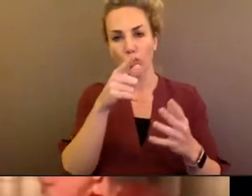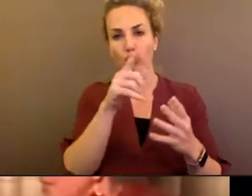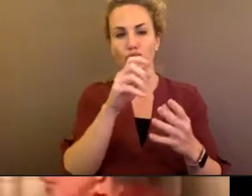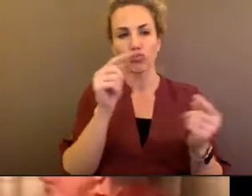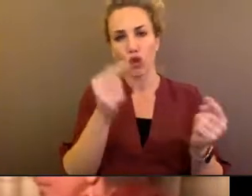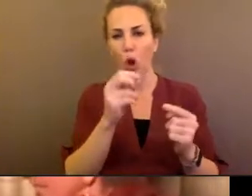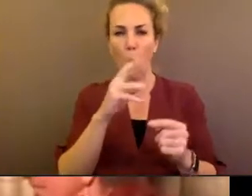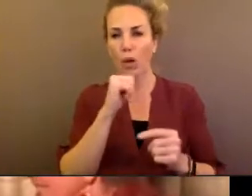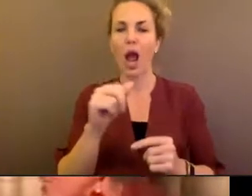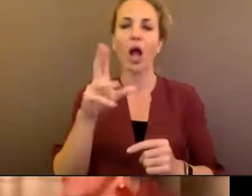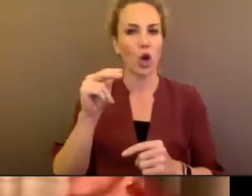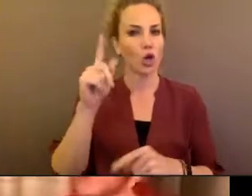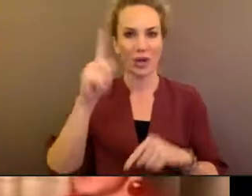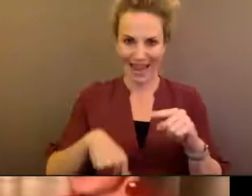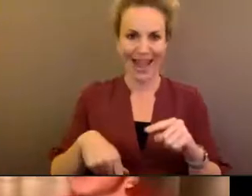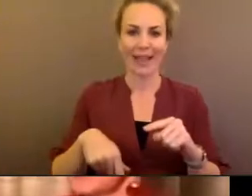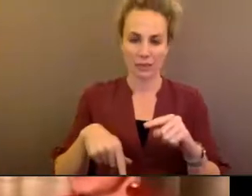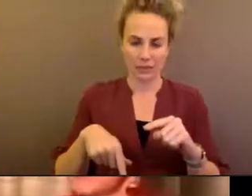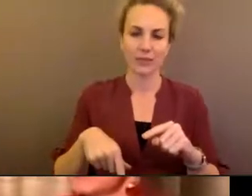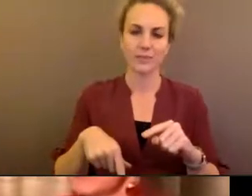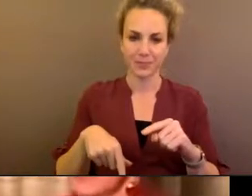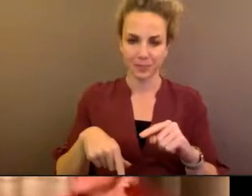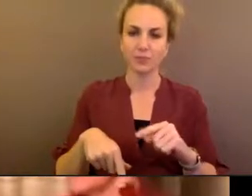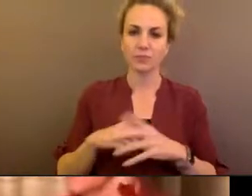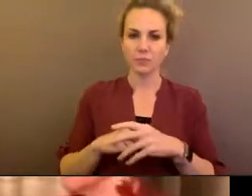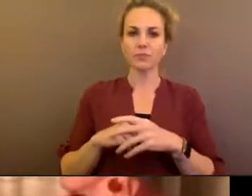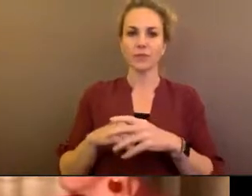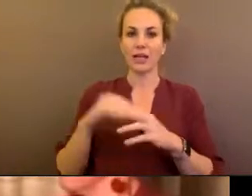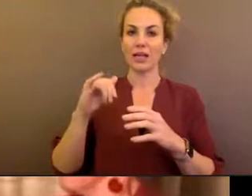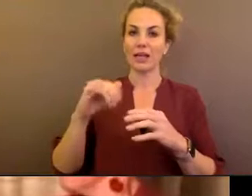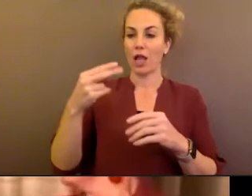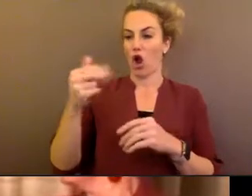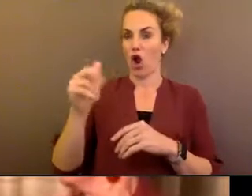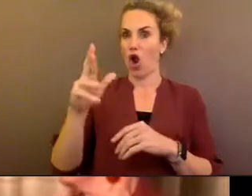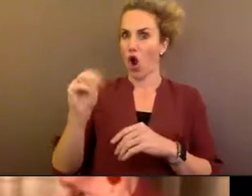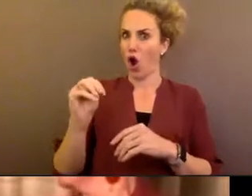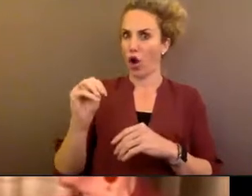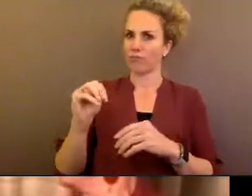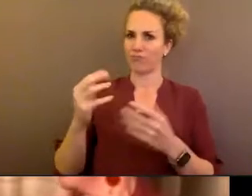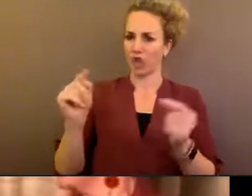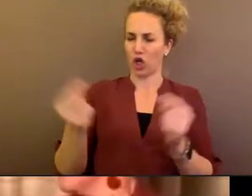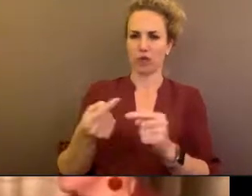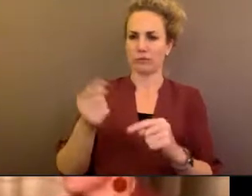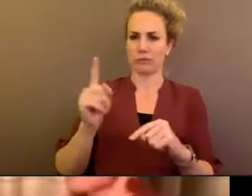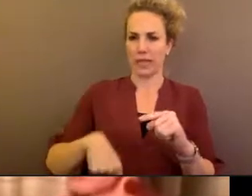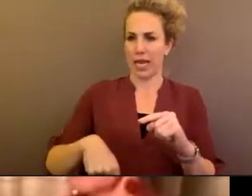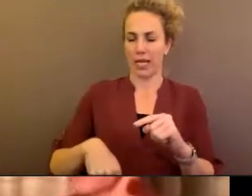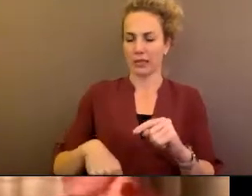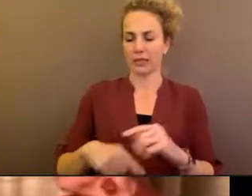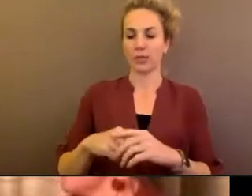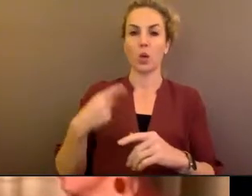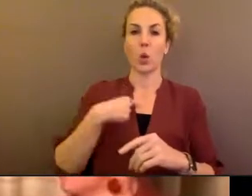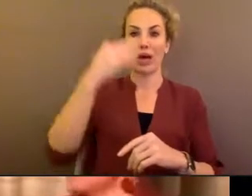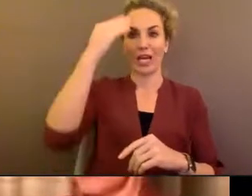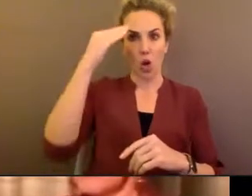dilemmas sometimes that get connected to that, but that's the definition of harm. Yeah. But that's something that if we